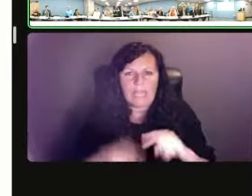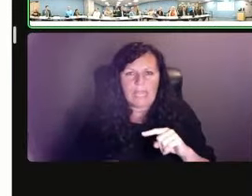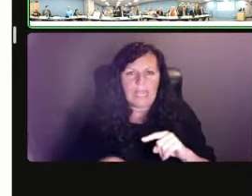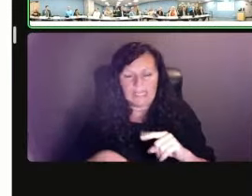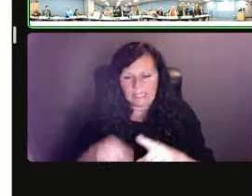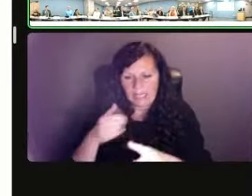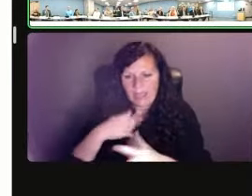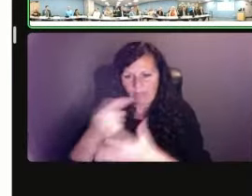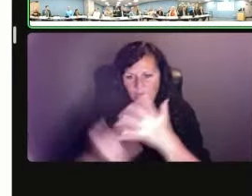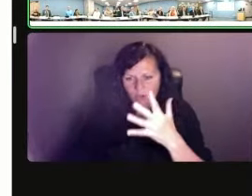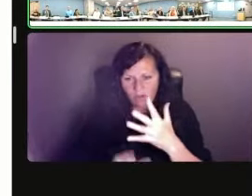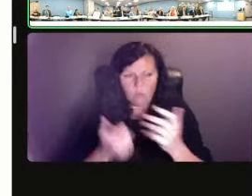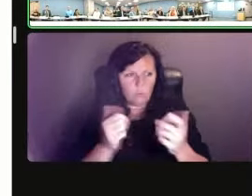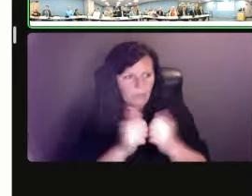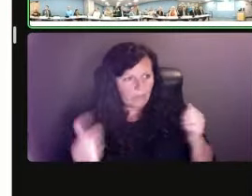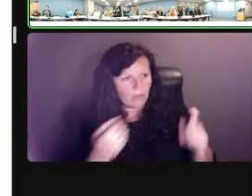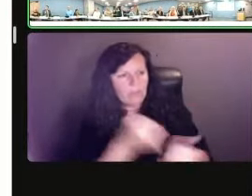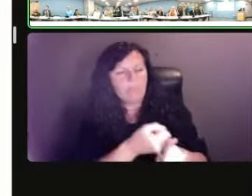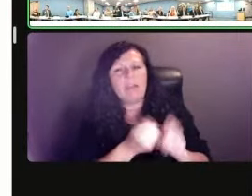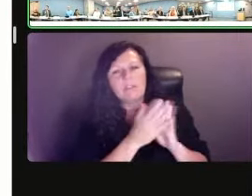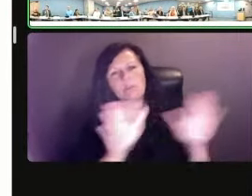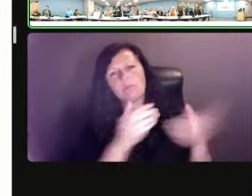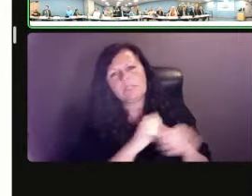which is terrifying.